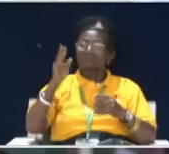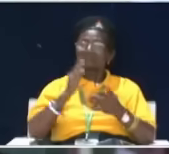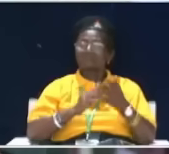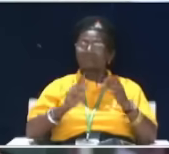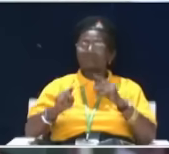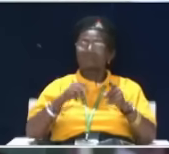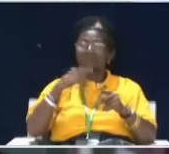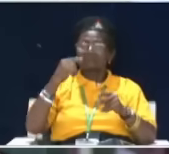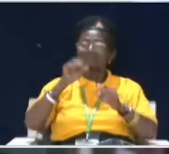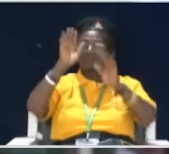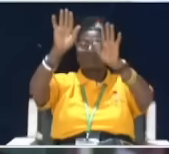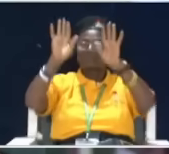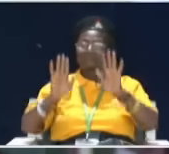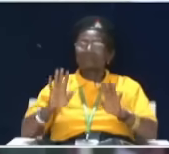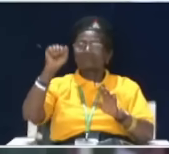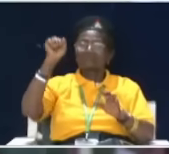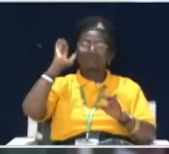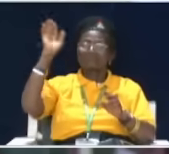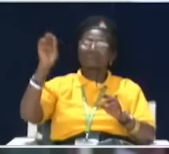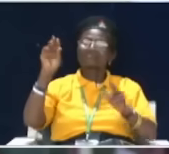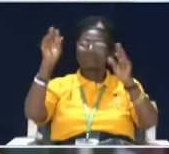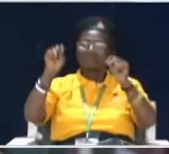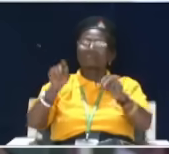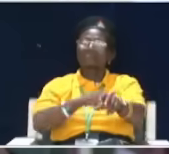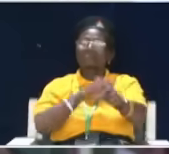whose miracles can no longer wait. Oh, ni we pe.